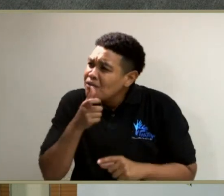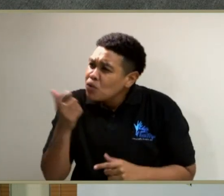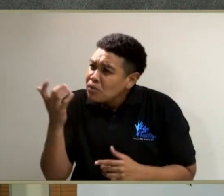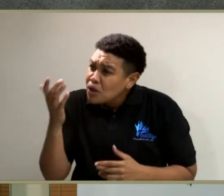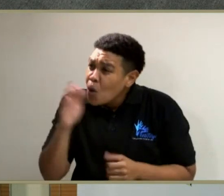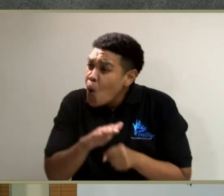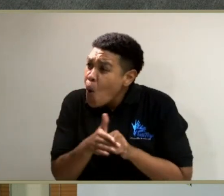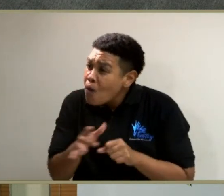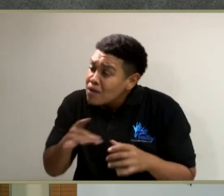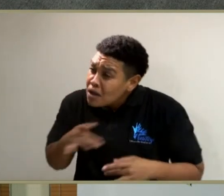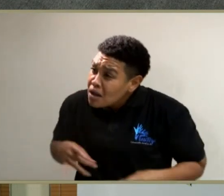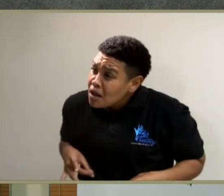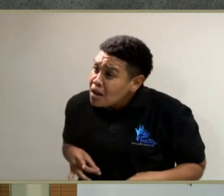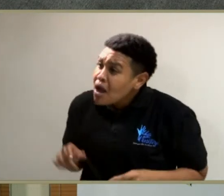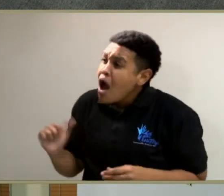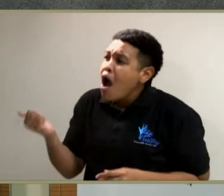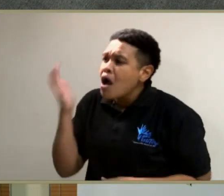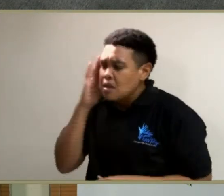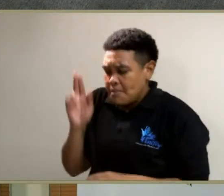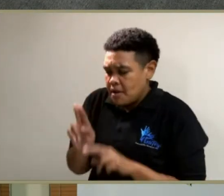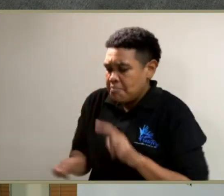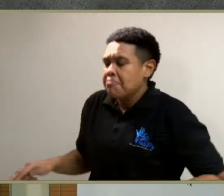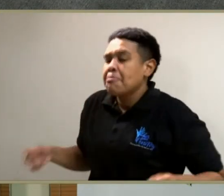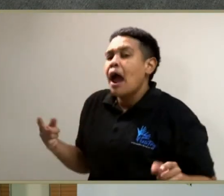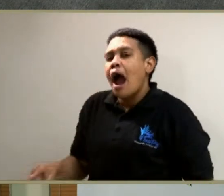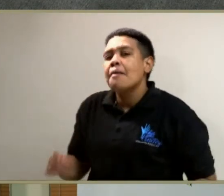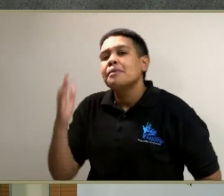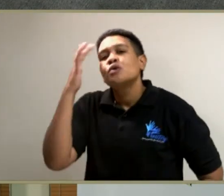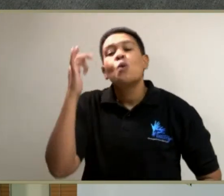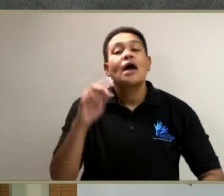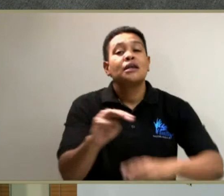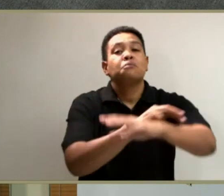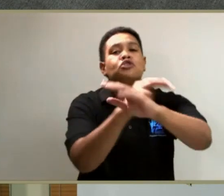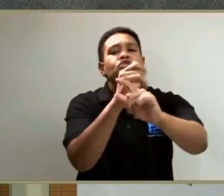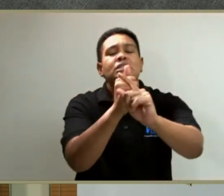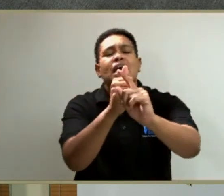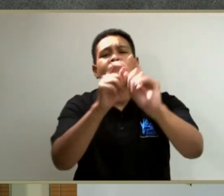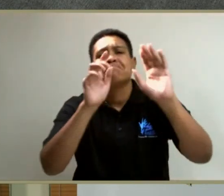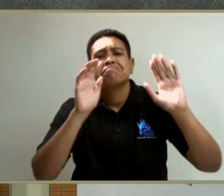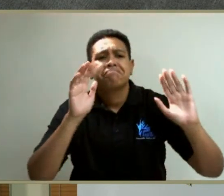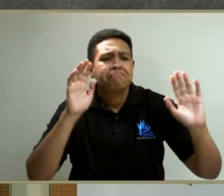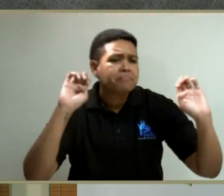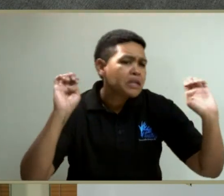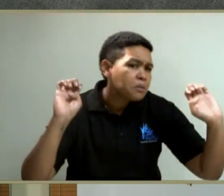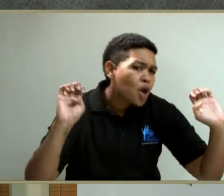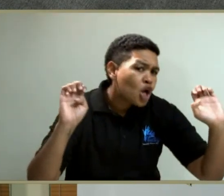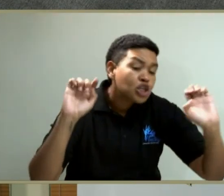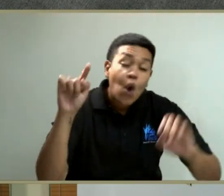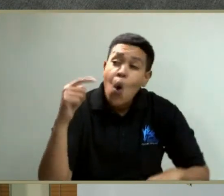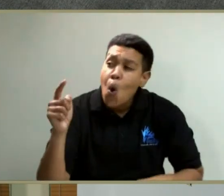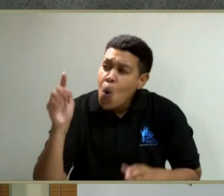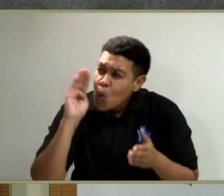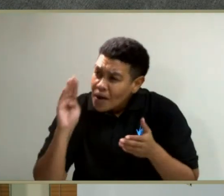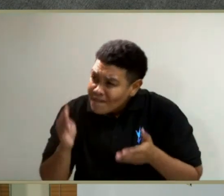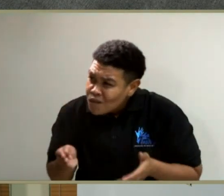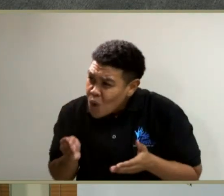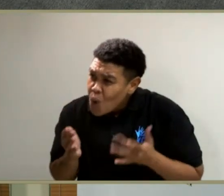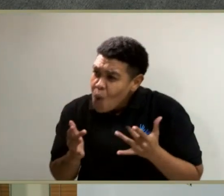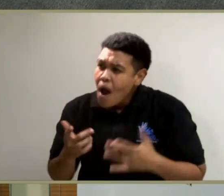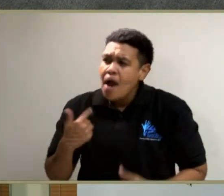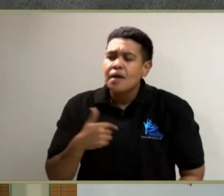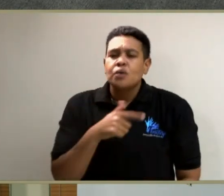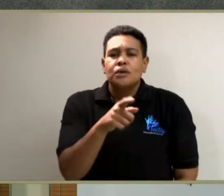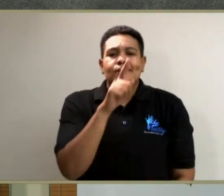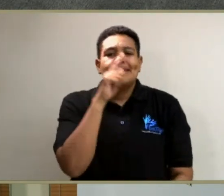now occupying other beds. And so this is why the ministry would have gone into emergencies only, because we were